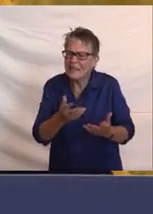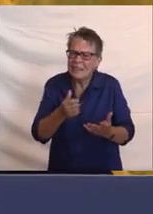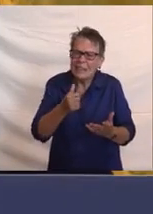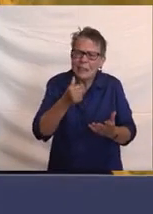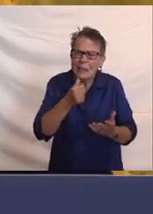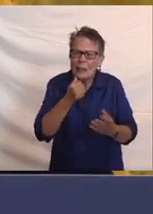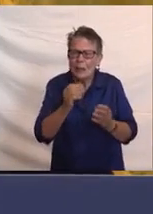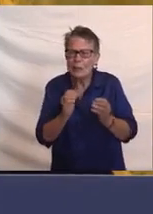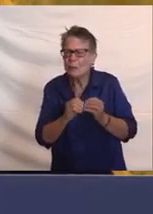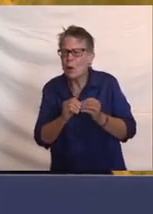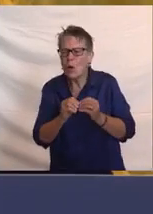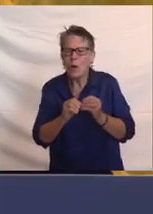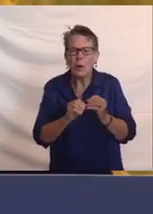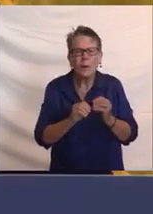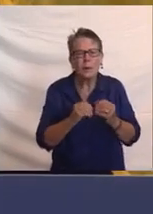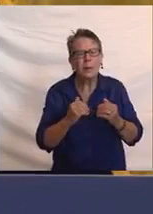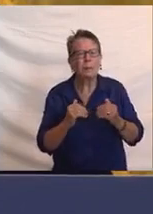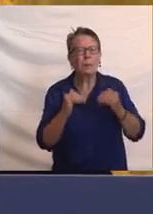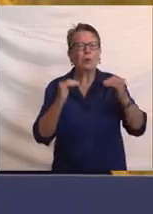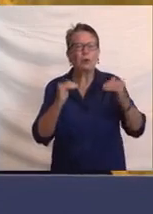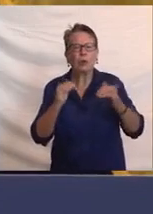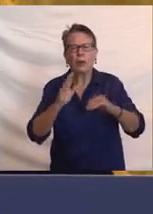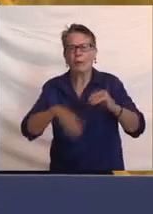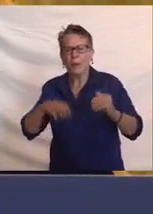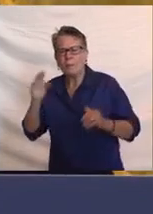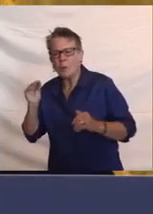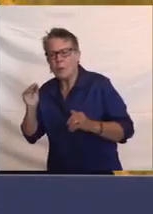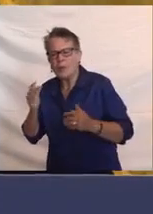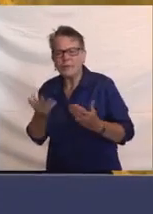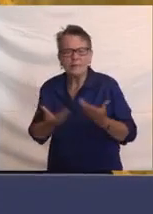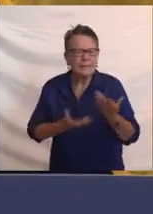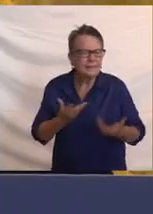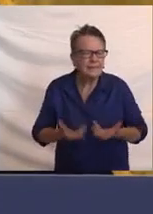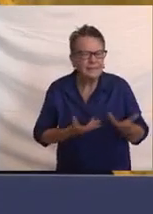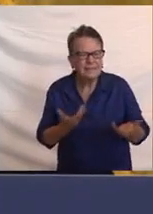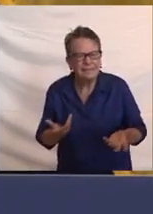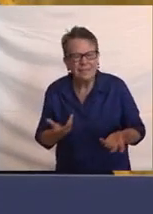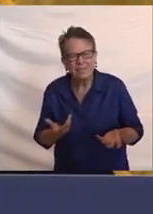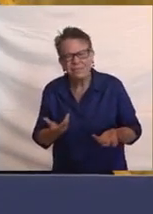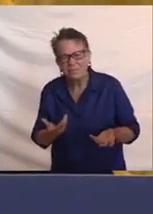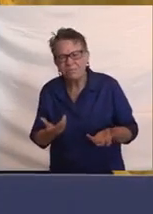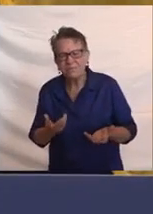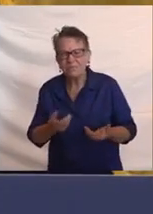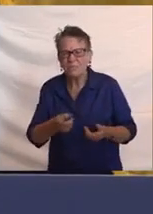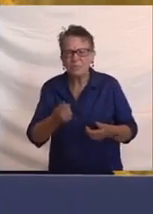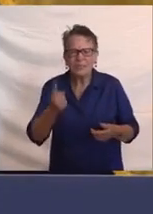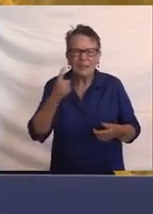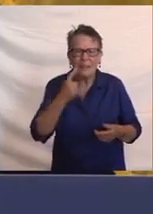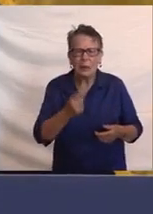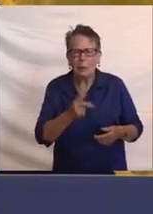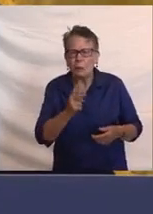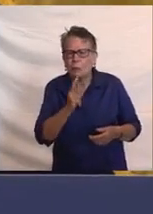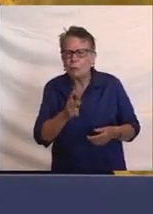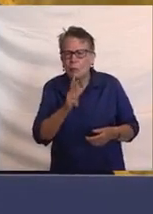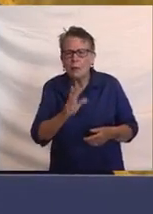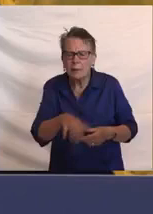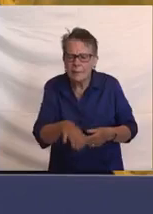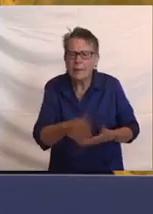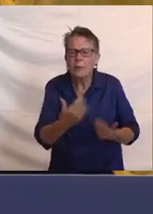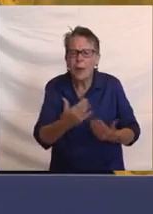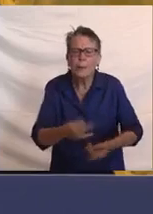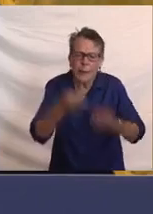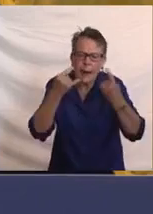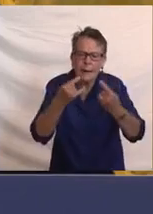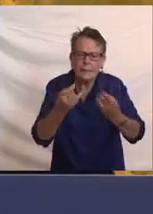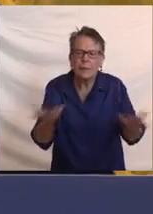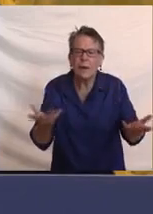on. Just to think of 2-year-olds, keep your mask on, that's going to be next to impossible